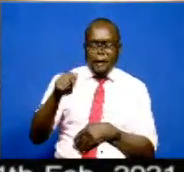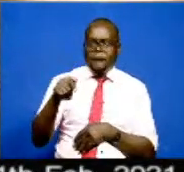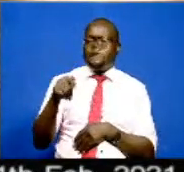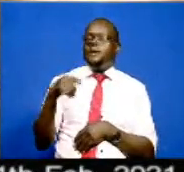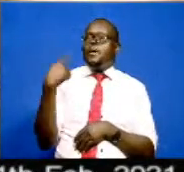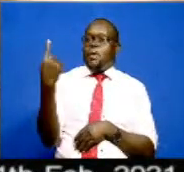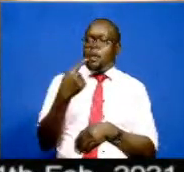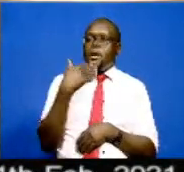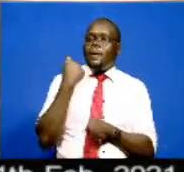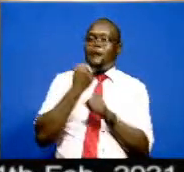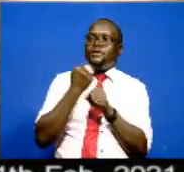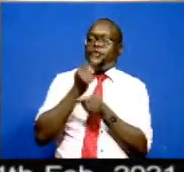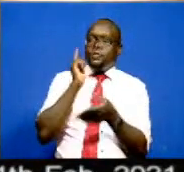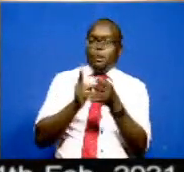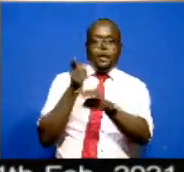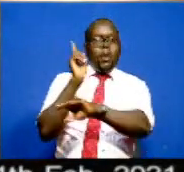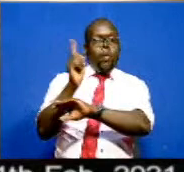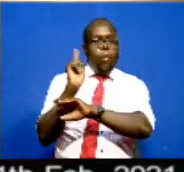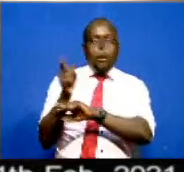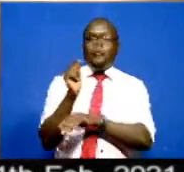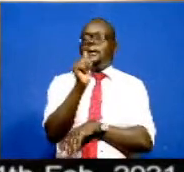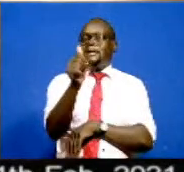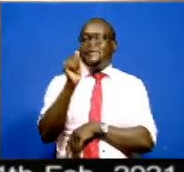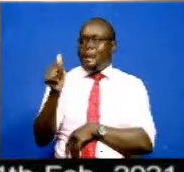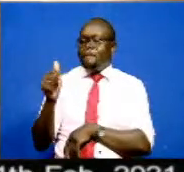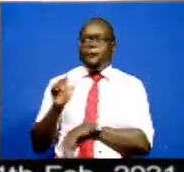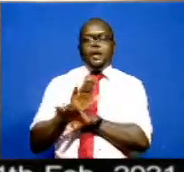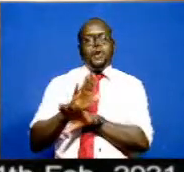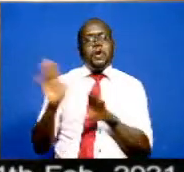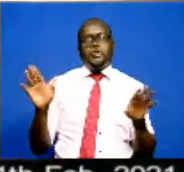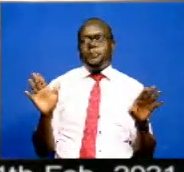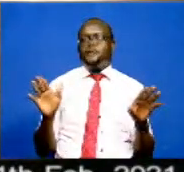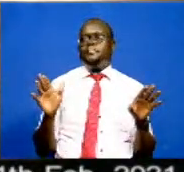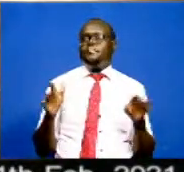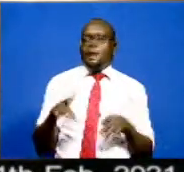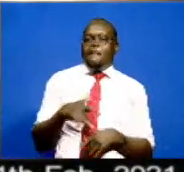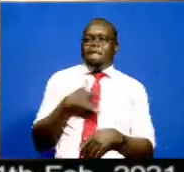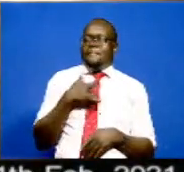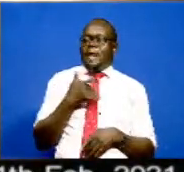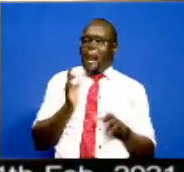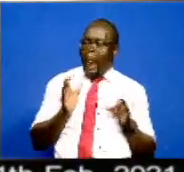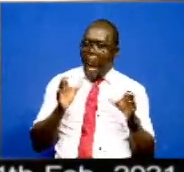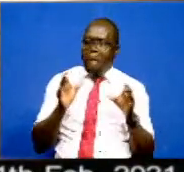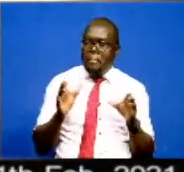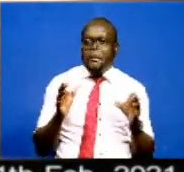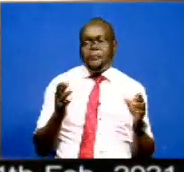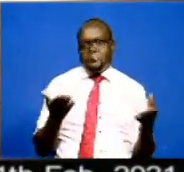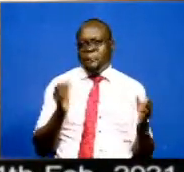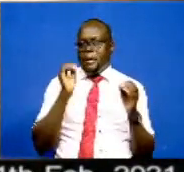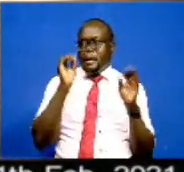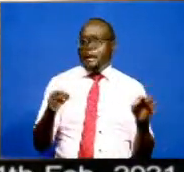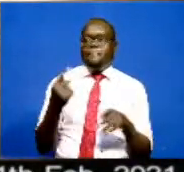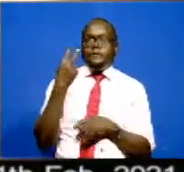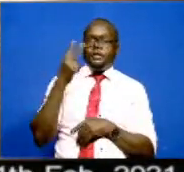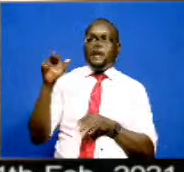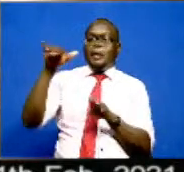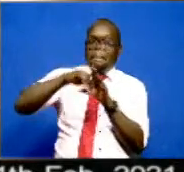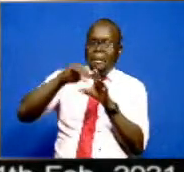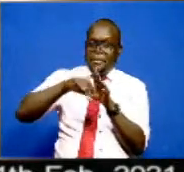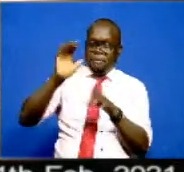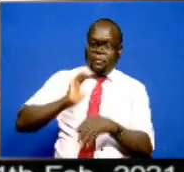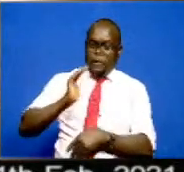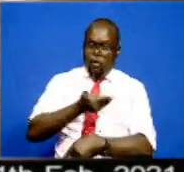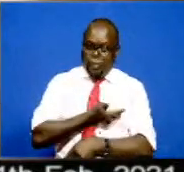want to caution ourselves. Let us not feel incited. If you look at the membership of this